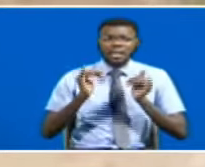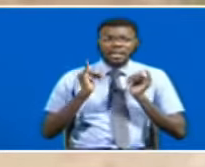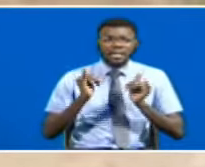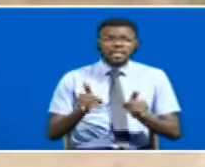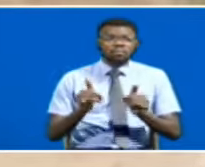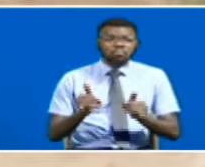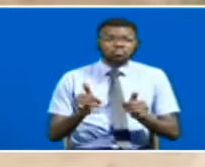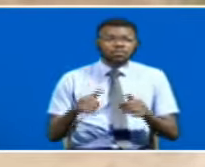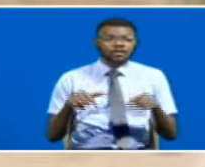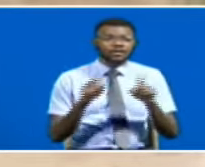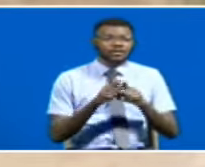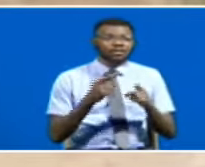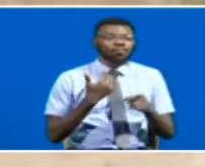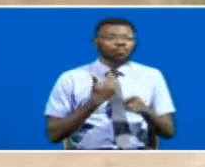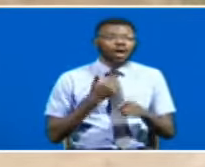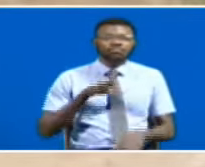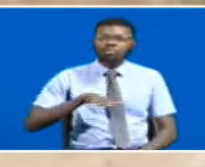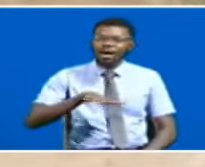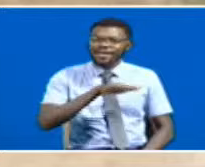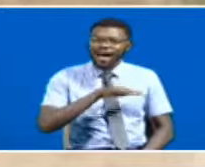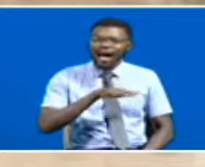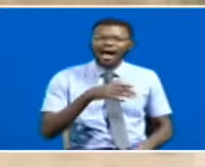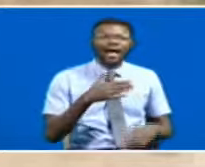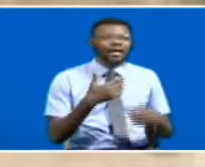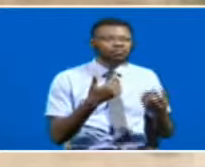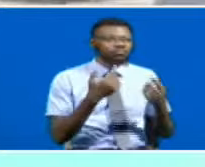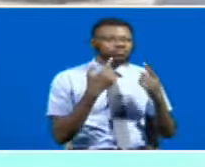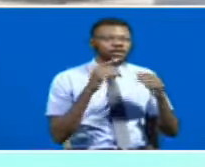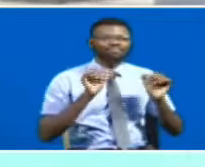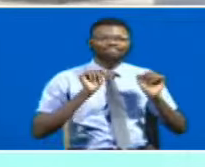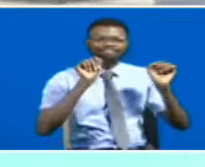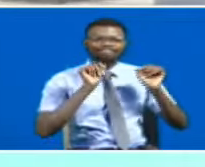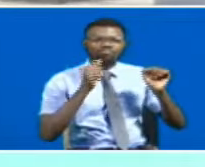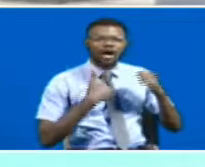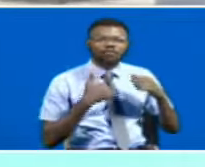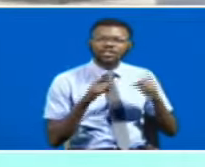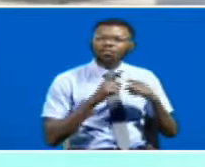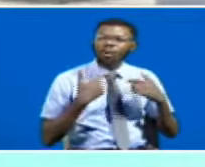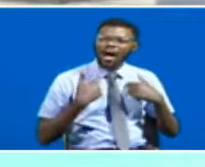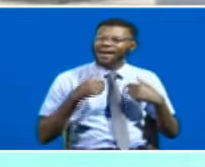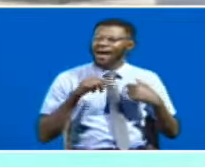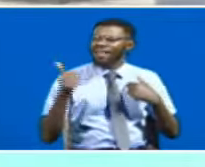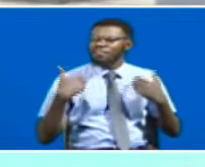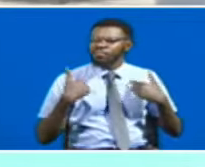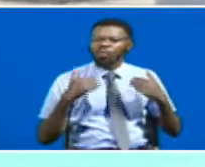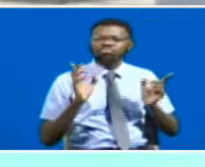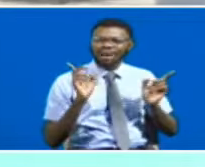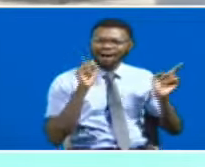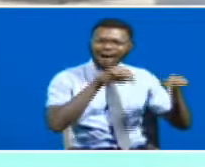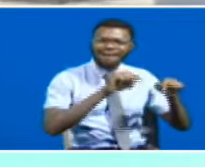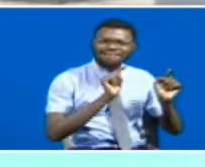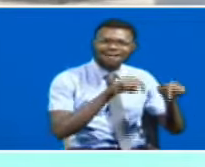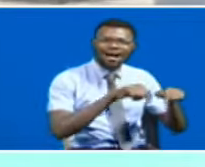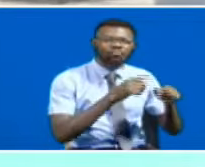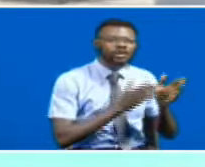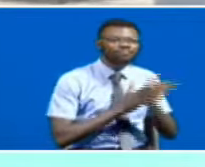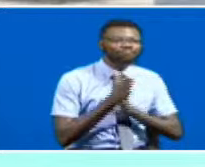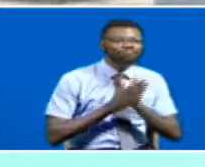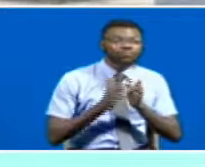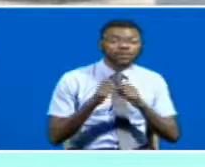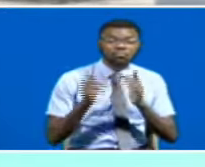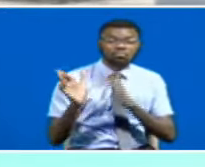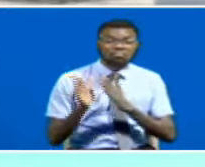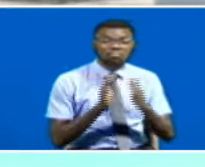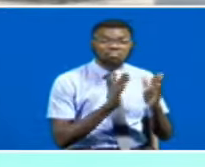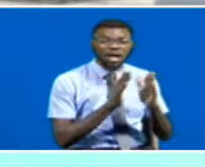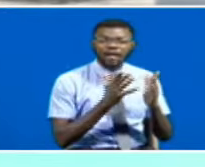it as a fitness resort to attract the new global clientele of fitness tourists. The stakeholders stressed that the planned expansion of the